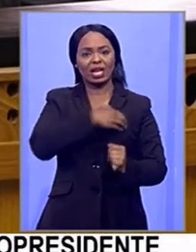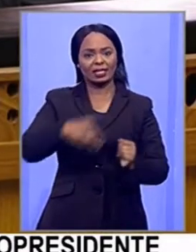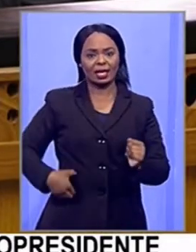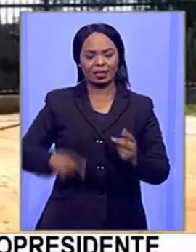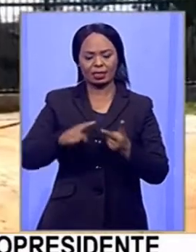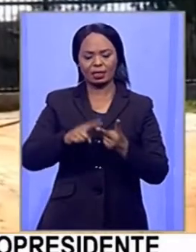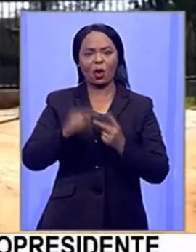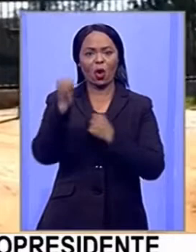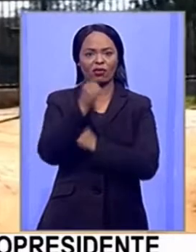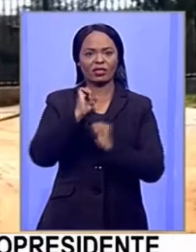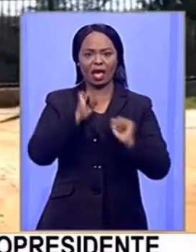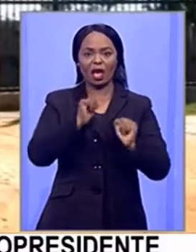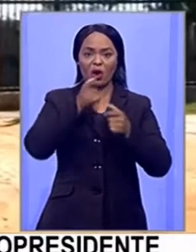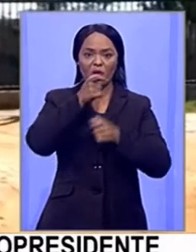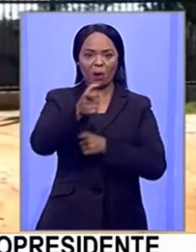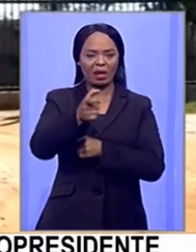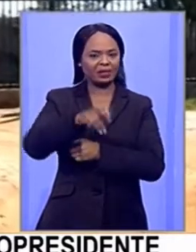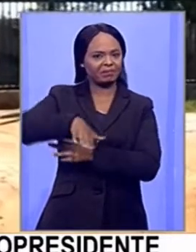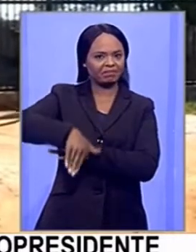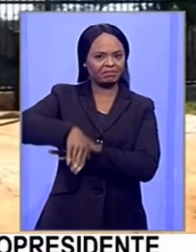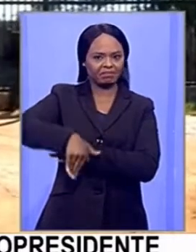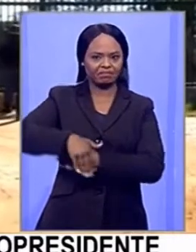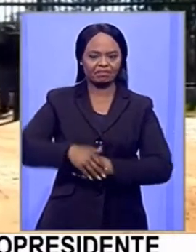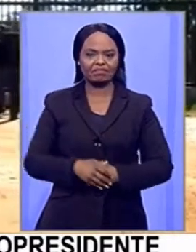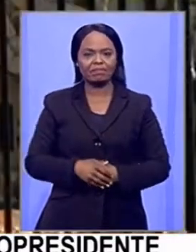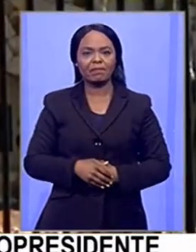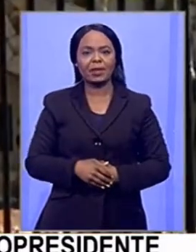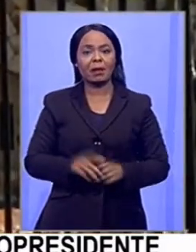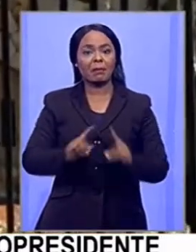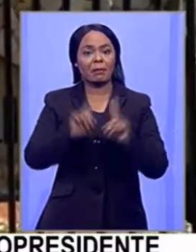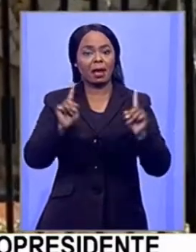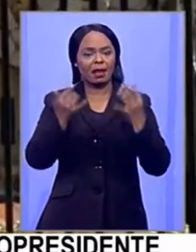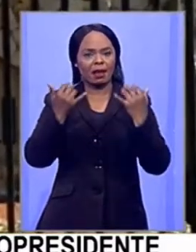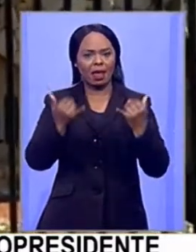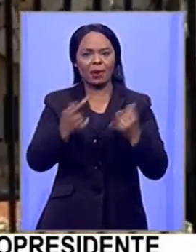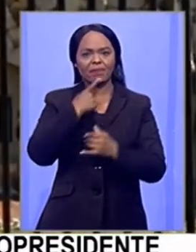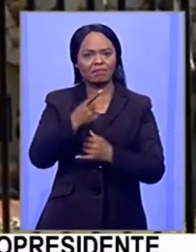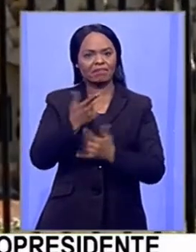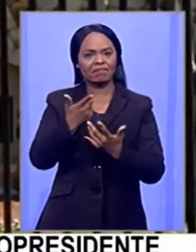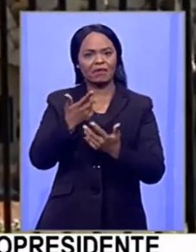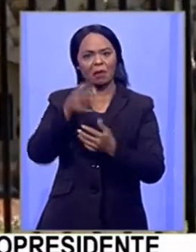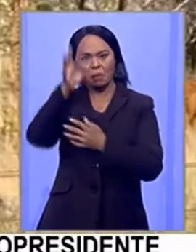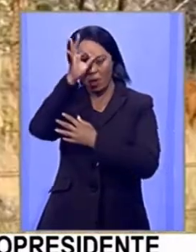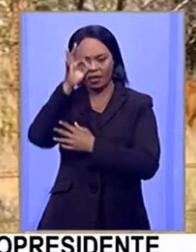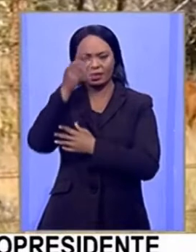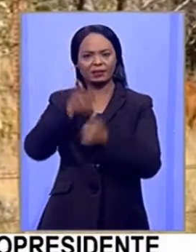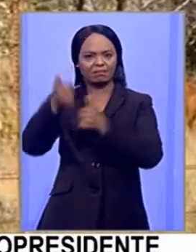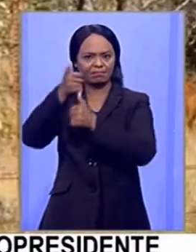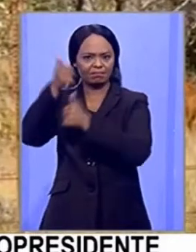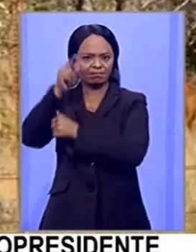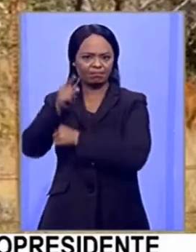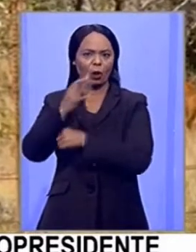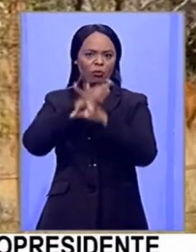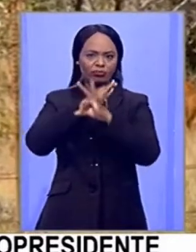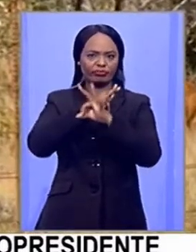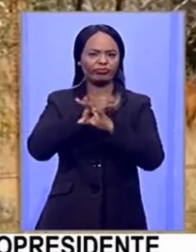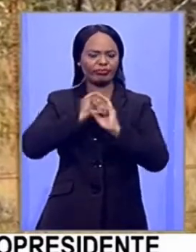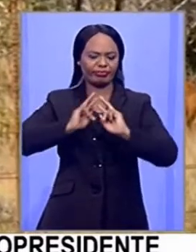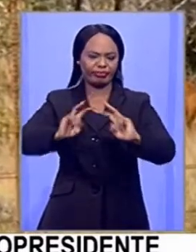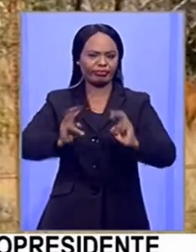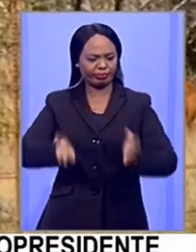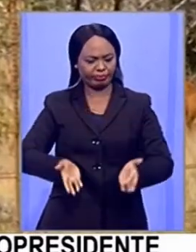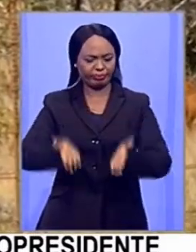go ntša sa mafahleng a bona tabeng ye ge se fela gore fa fa makala a molao a maleba go nyakisiša. Mahlwa-a-di-bona